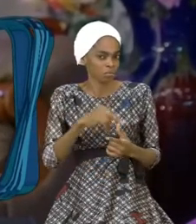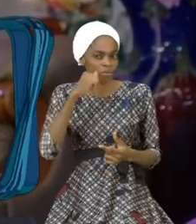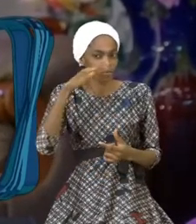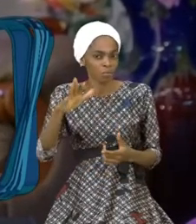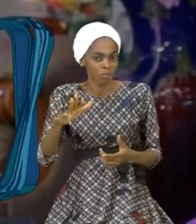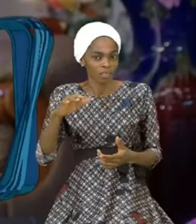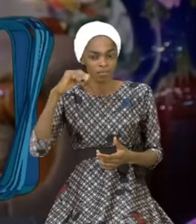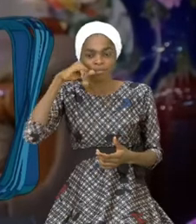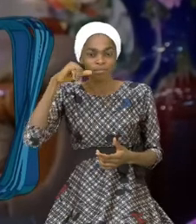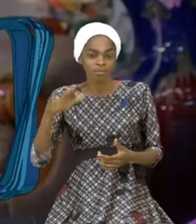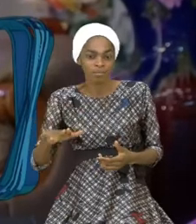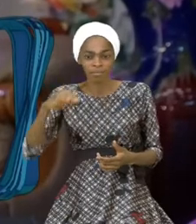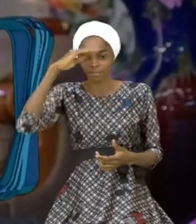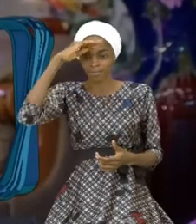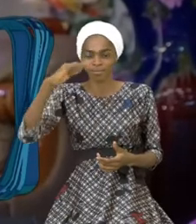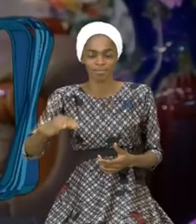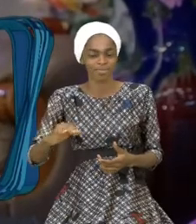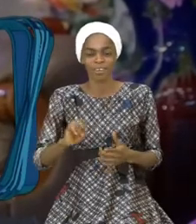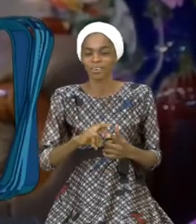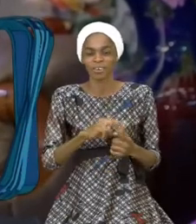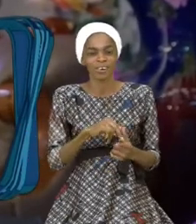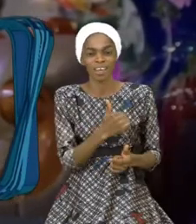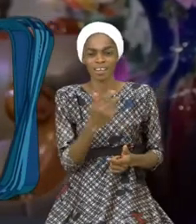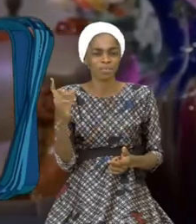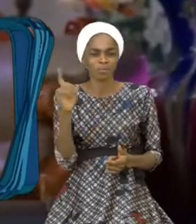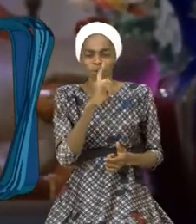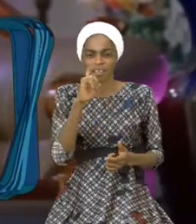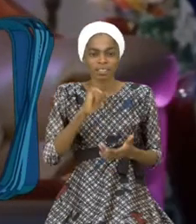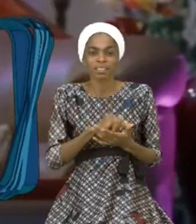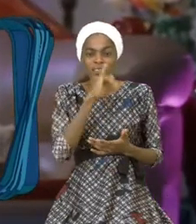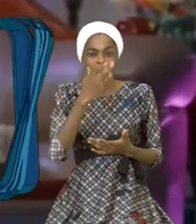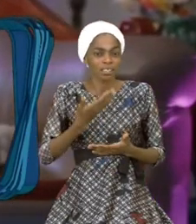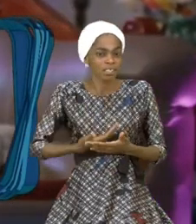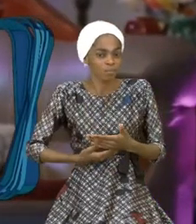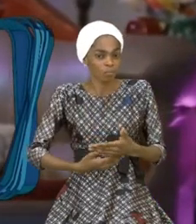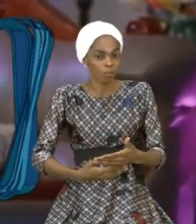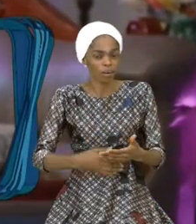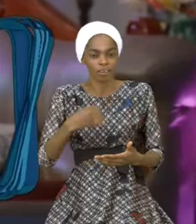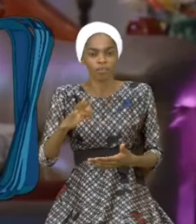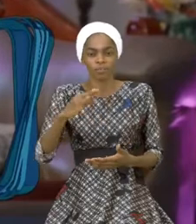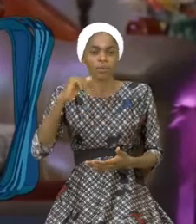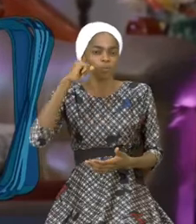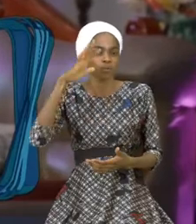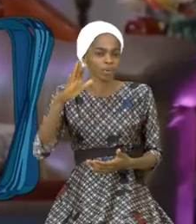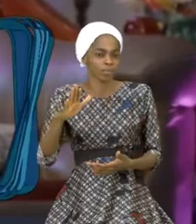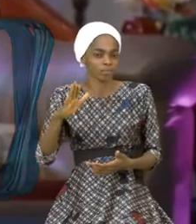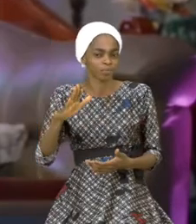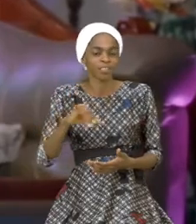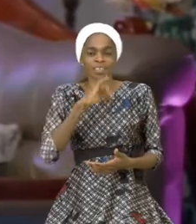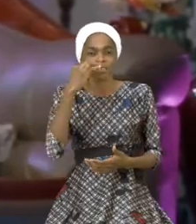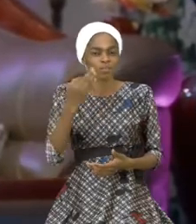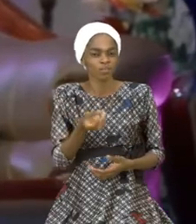boy, girl, anyone born of a woman, it's of a